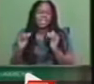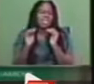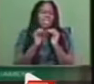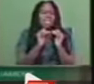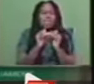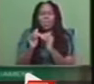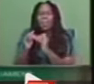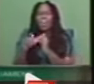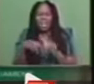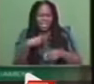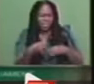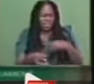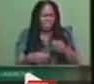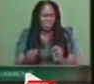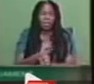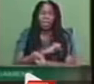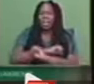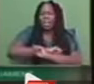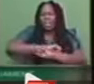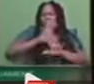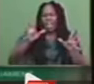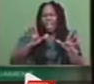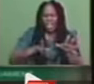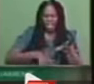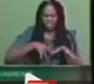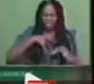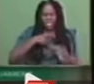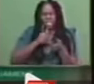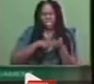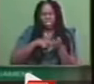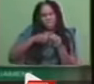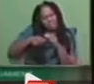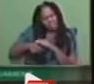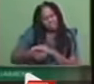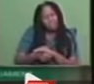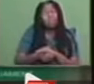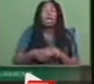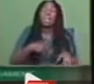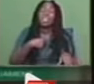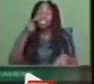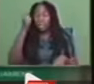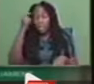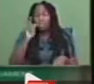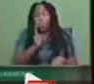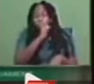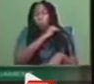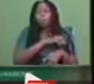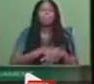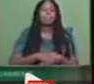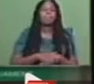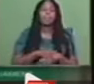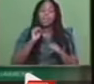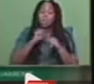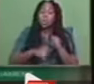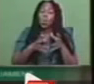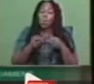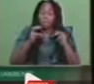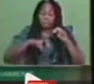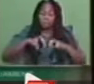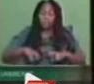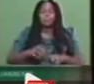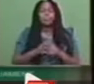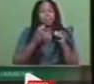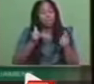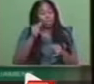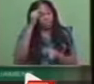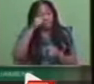And whilst COVID has taken center stage, the government Social Sector Investment Program 2021 is characterized